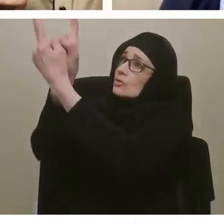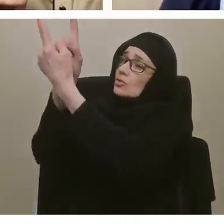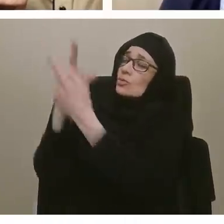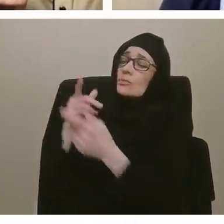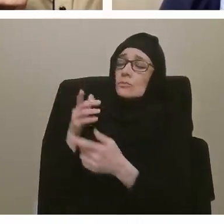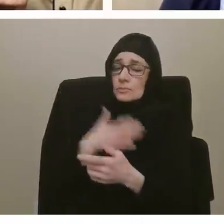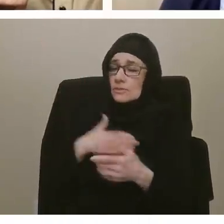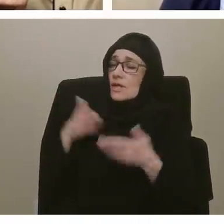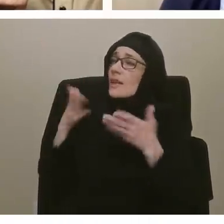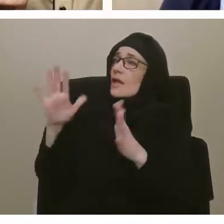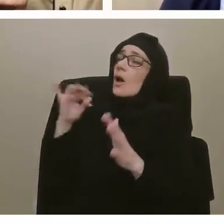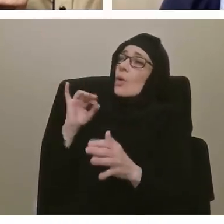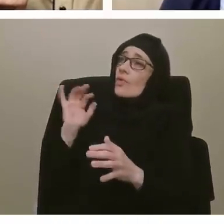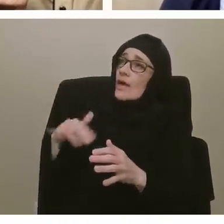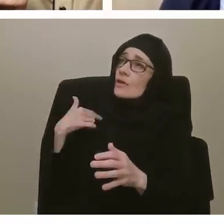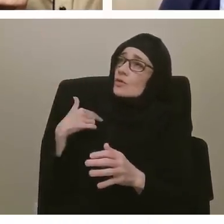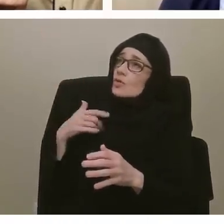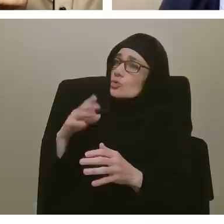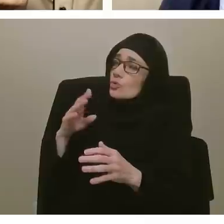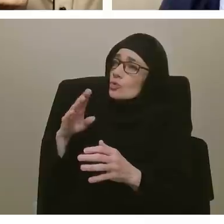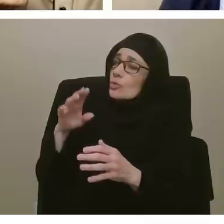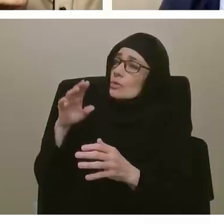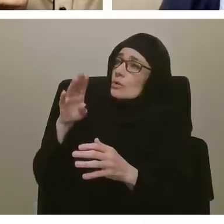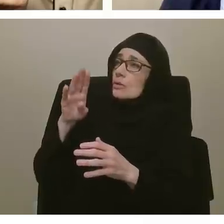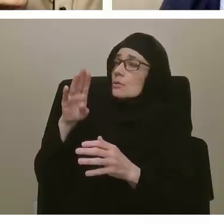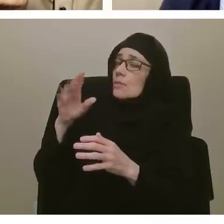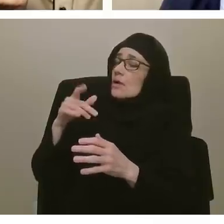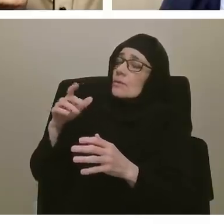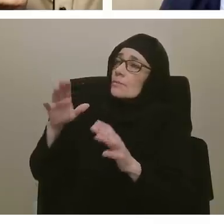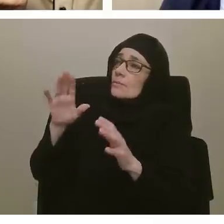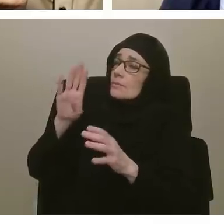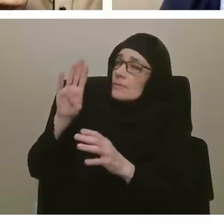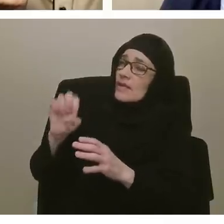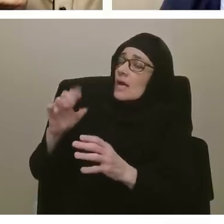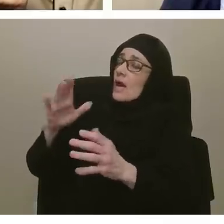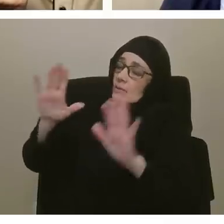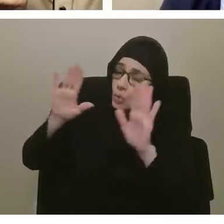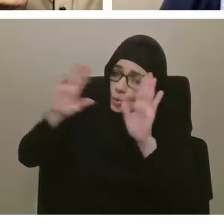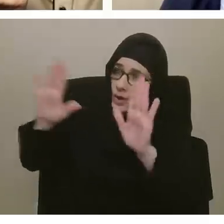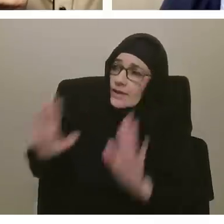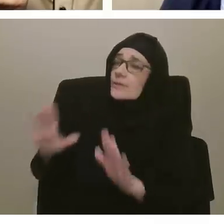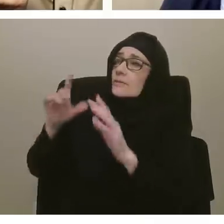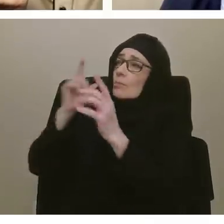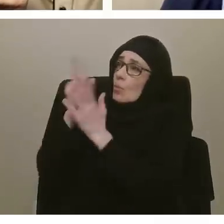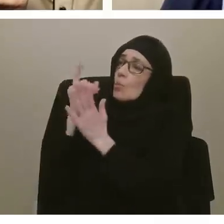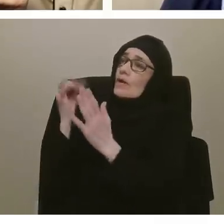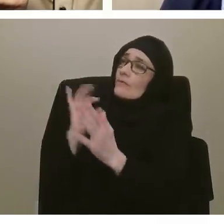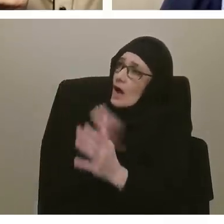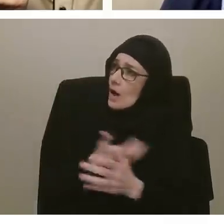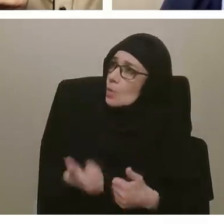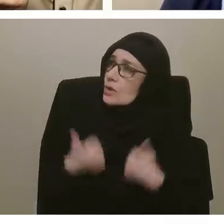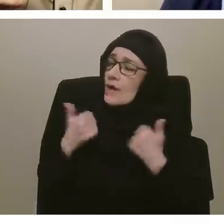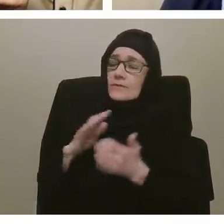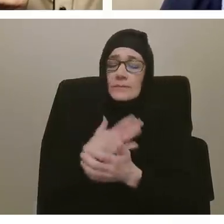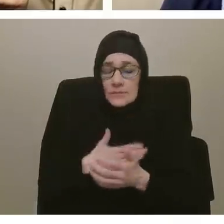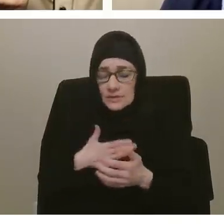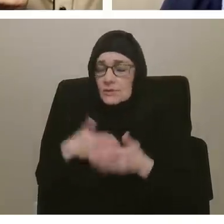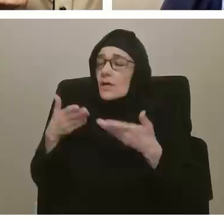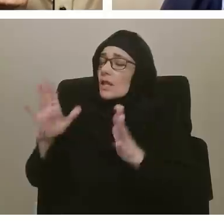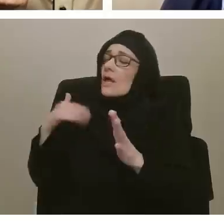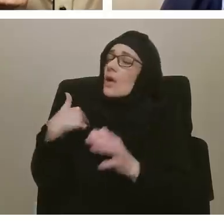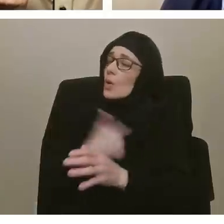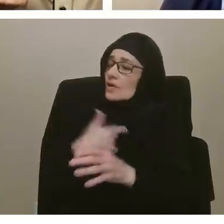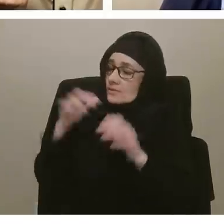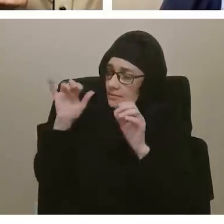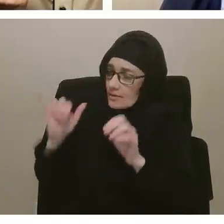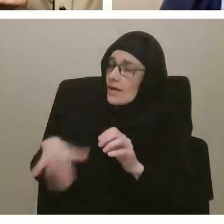that to be the greatest moment of our lives, when we, the beatific vision, when we see you, Ya Allah, Ya Kareem, grant us that reality, Ya Allah, Ya Kareem, Ya Rahman,